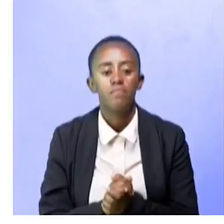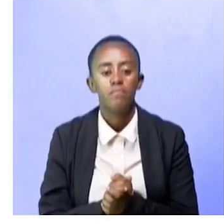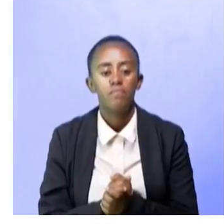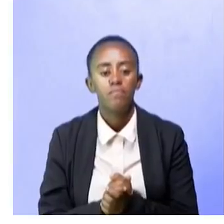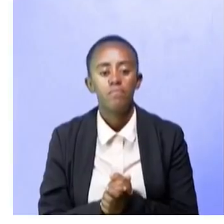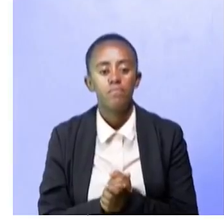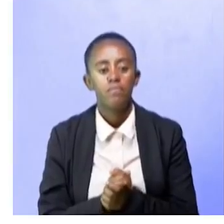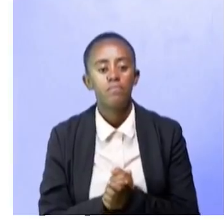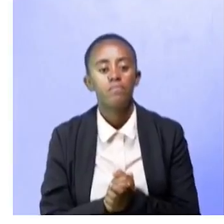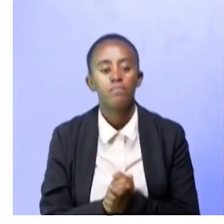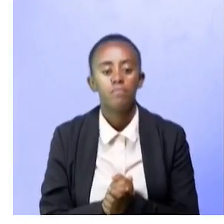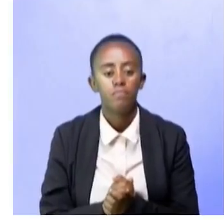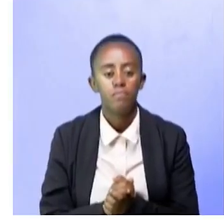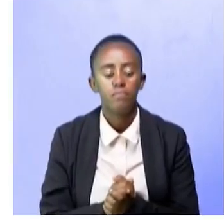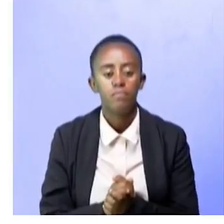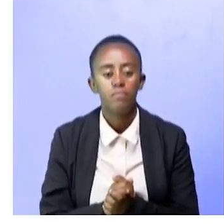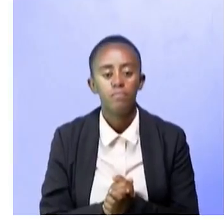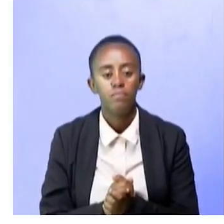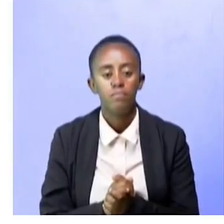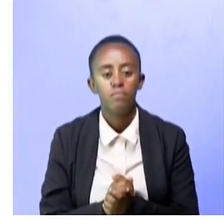The